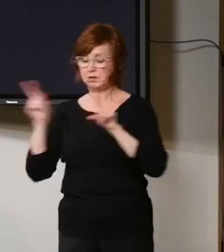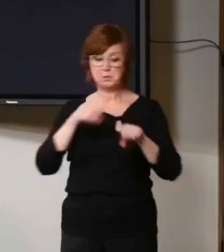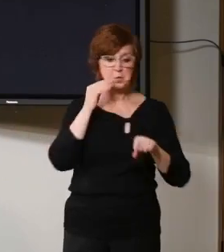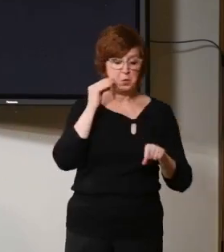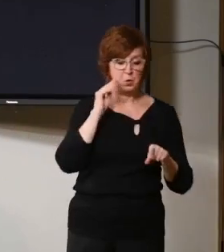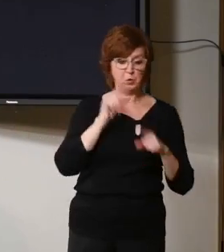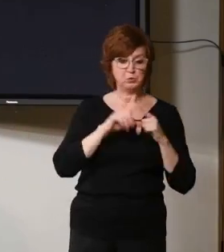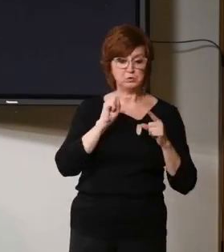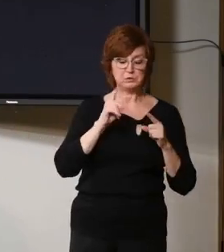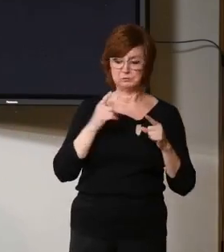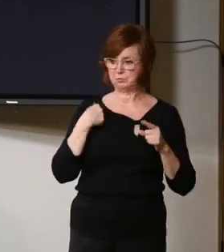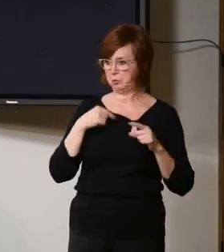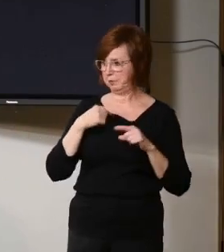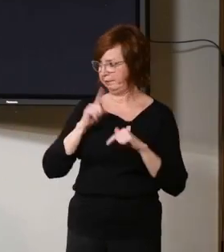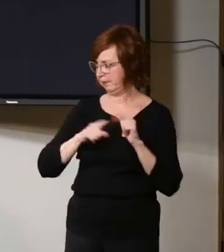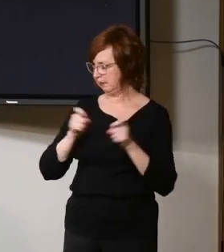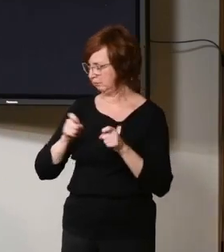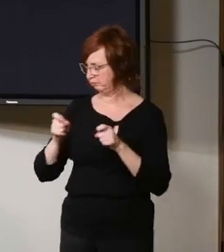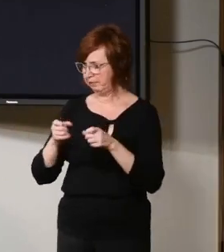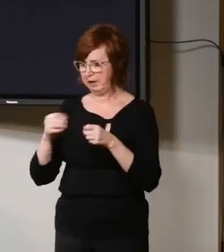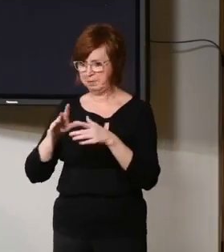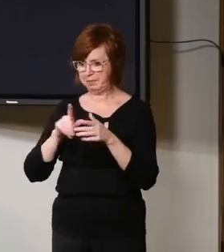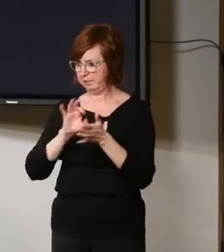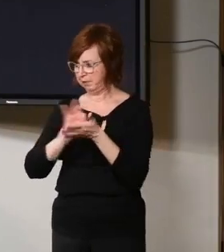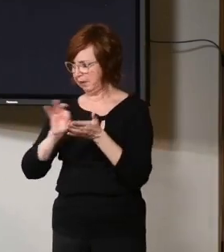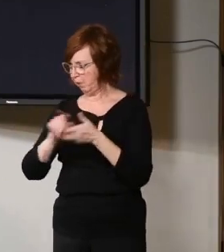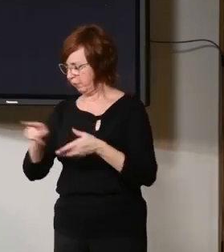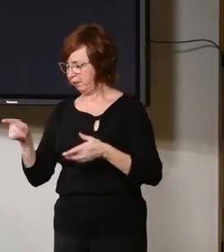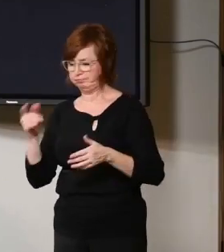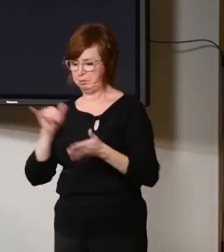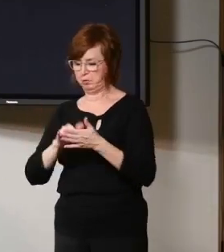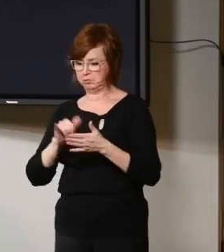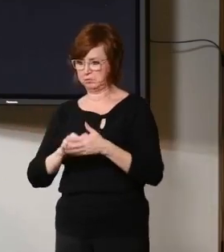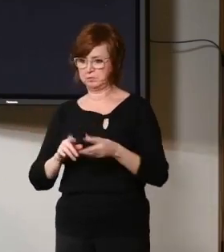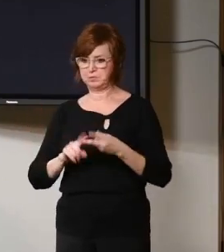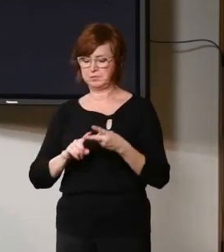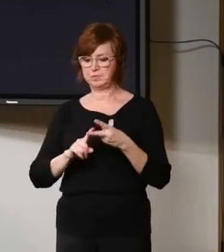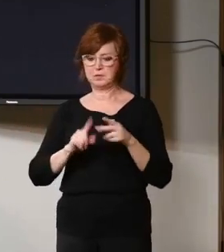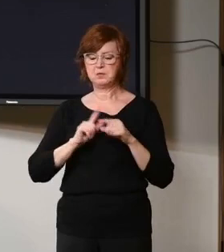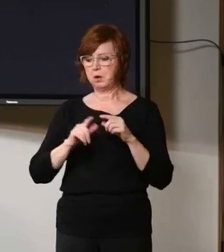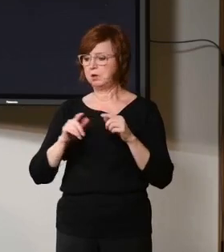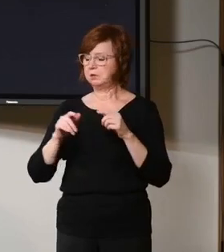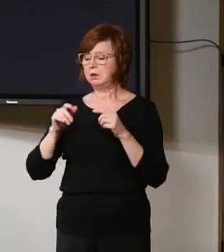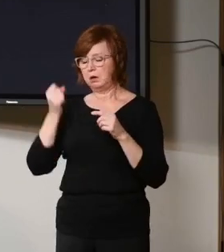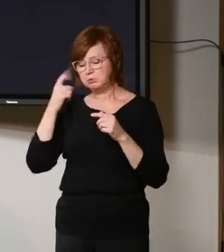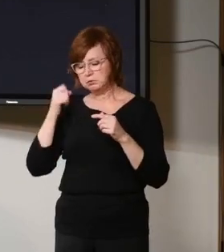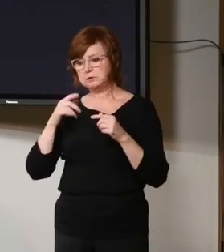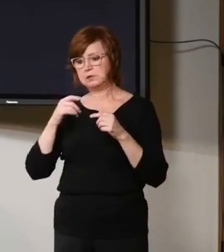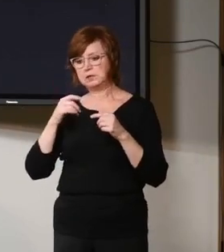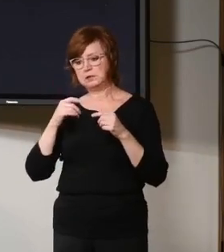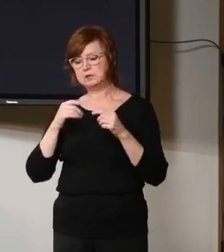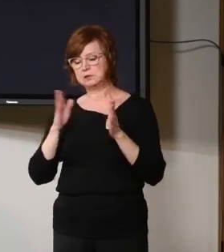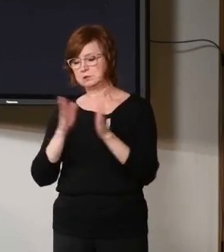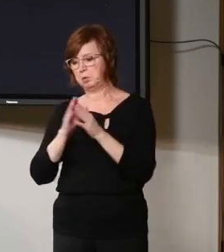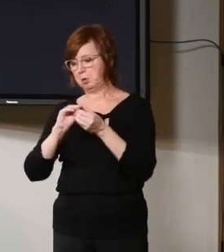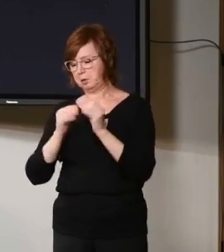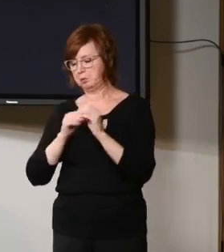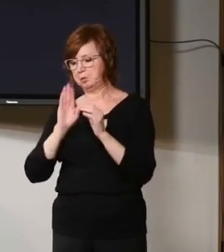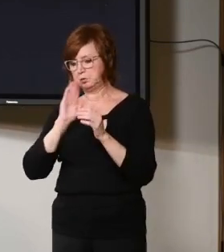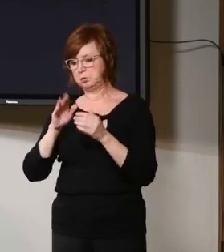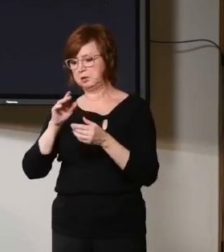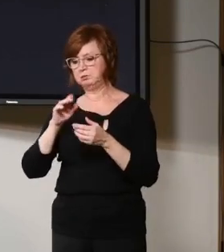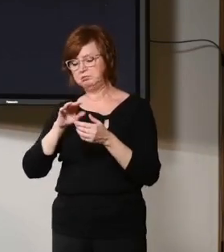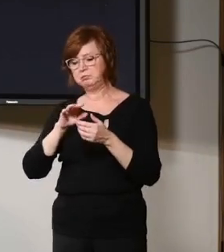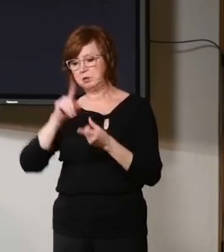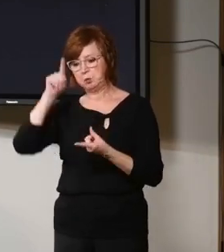small percentage of those will test positive. They have to stay home for 2 weeks. We hope that will result in no further transmission. If